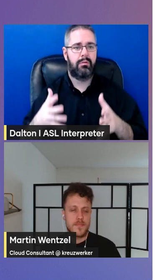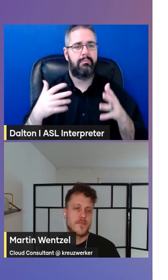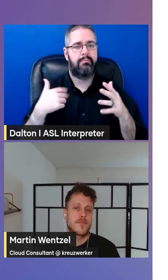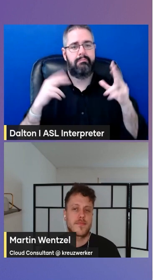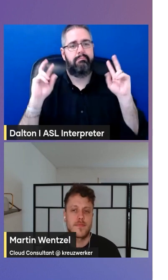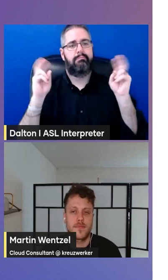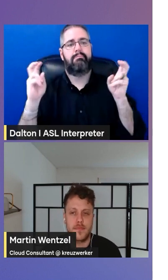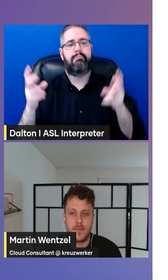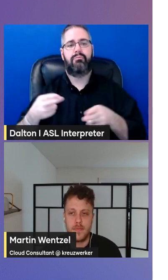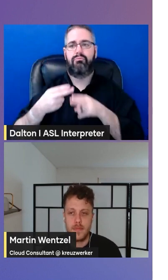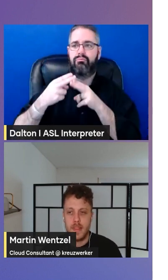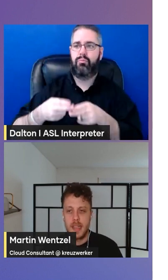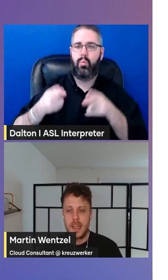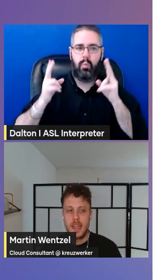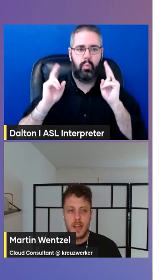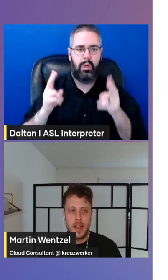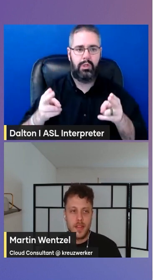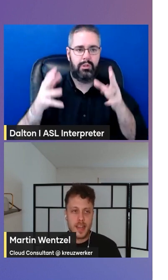decisions.